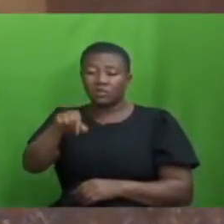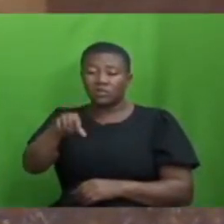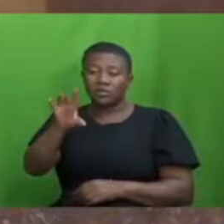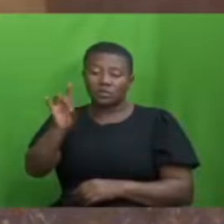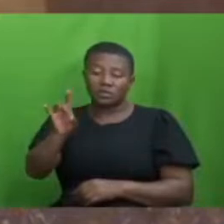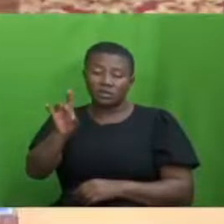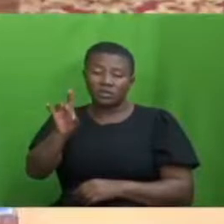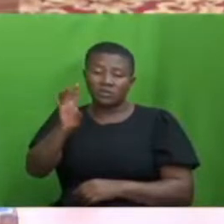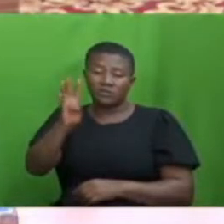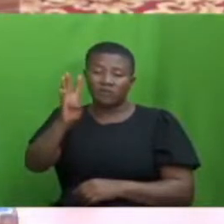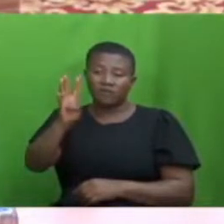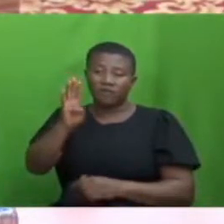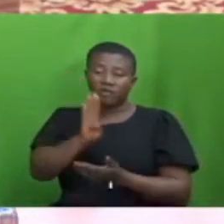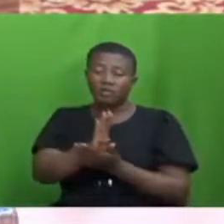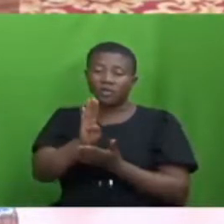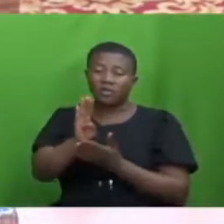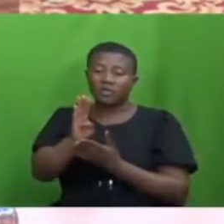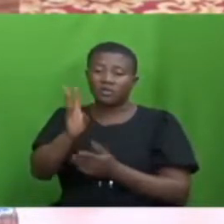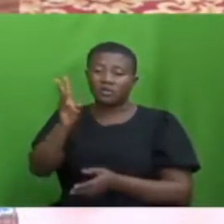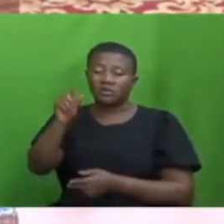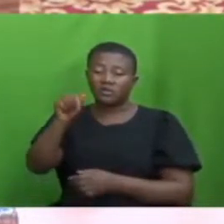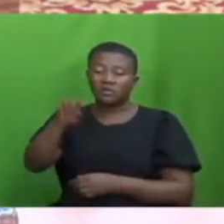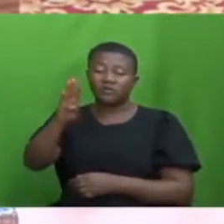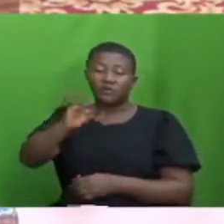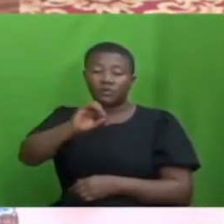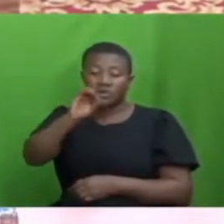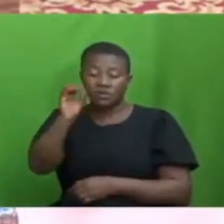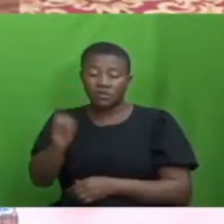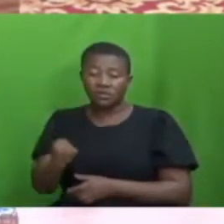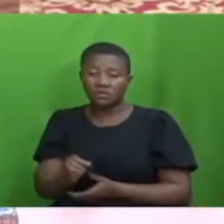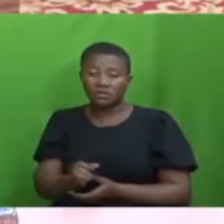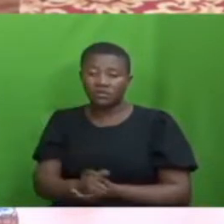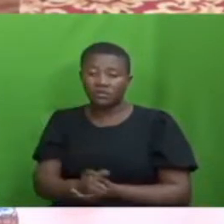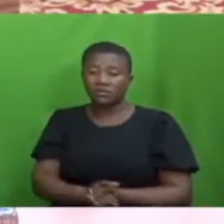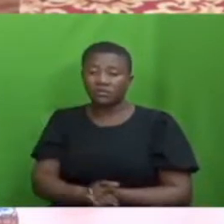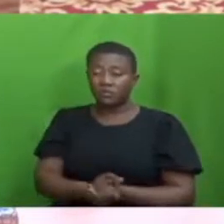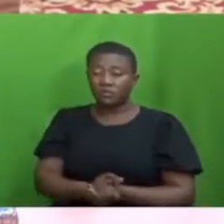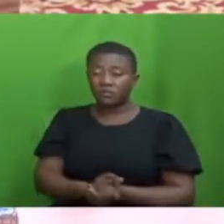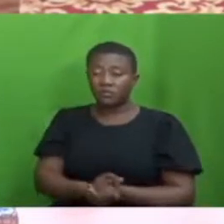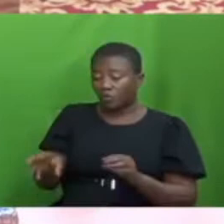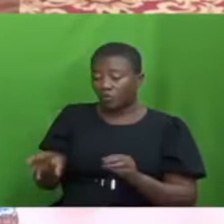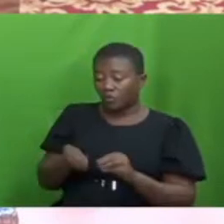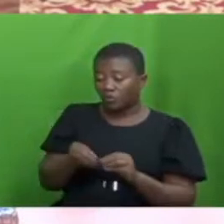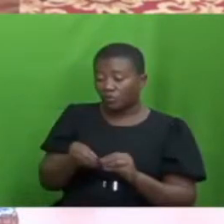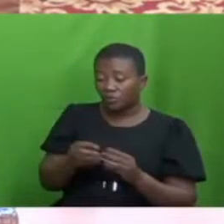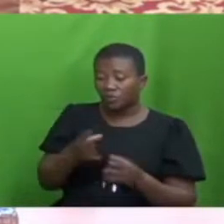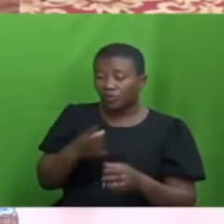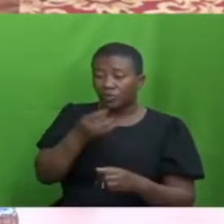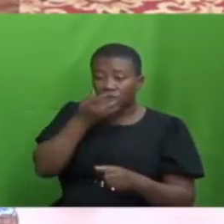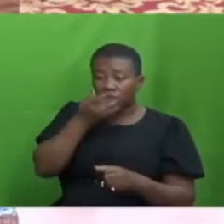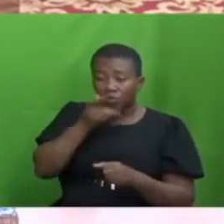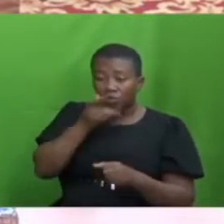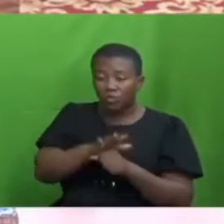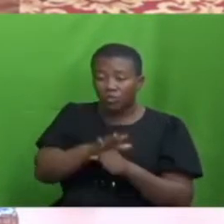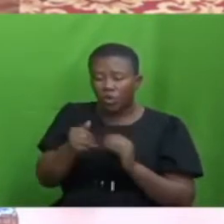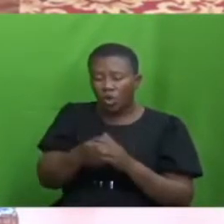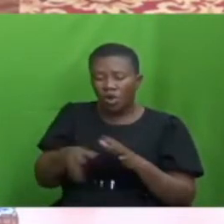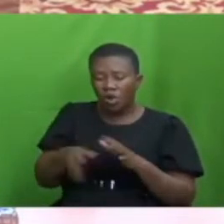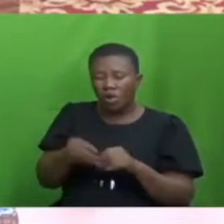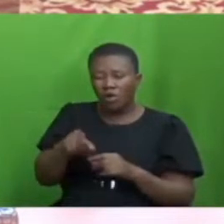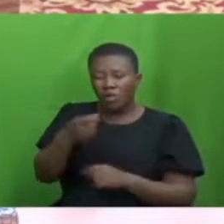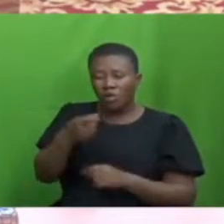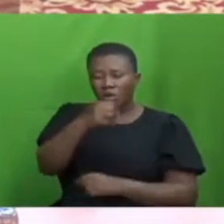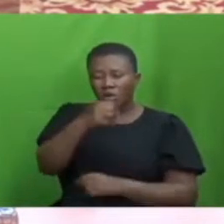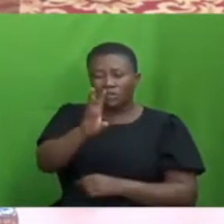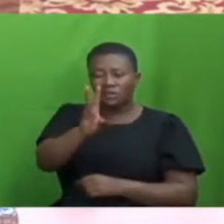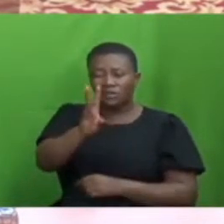96.84 billion, 16.4% of GDP. Total expenditure on commitment basis amounted to